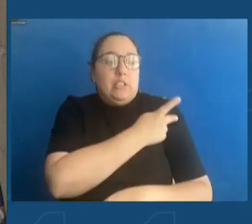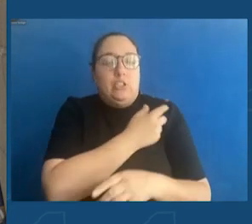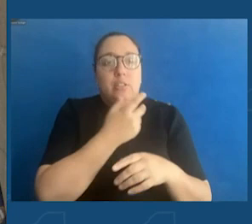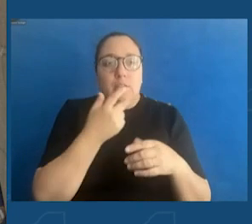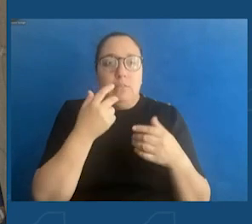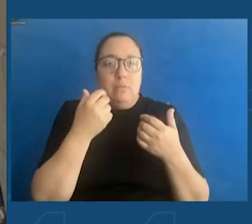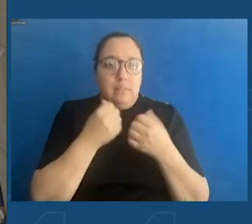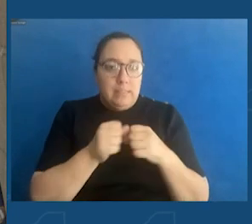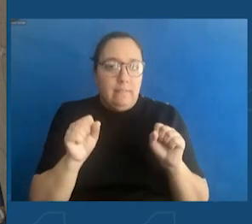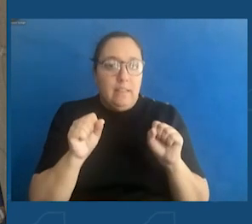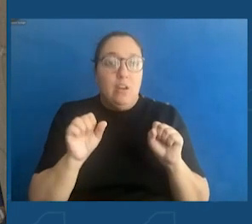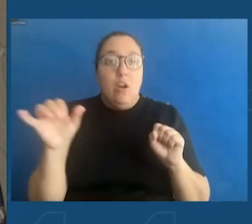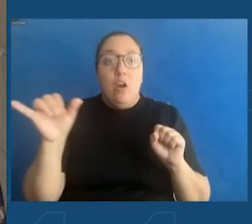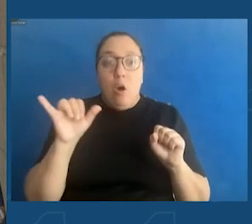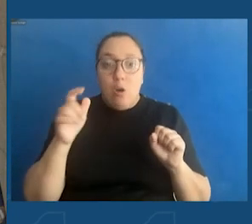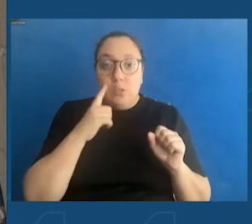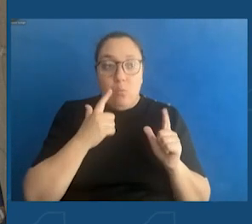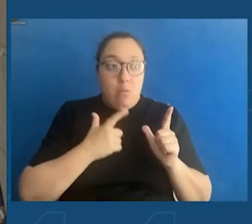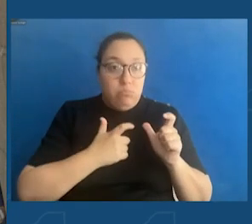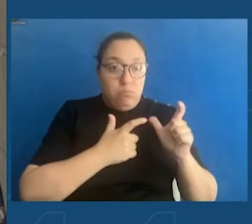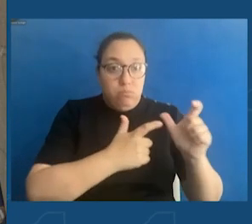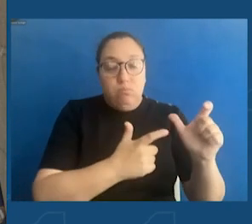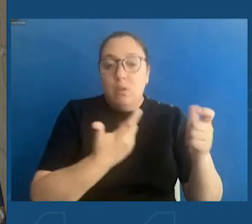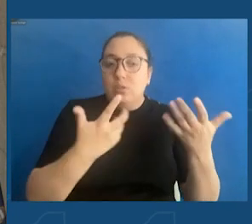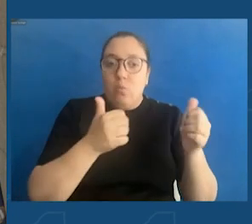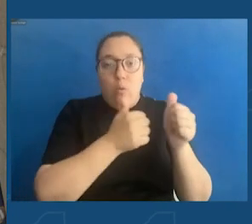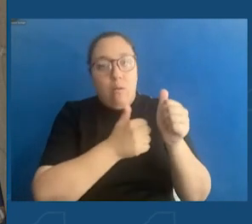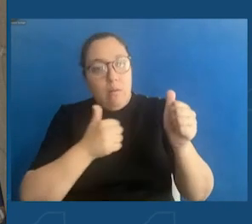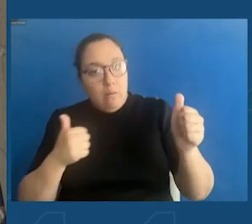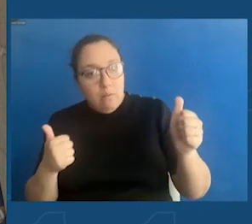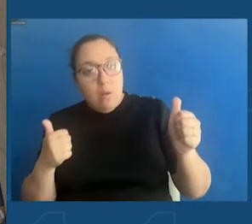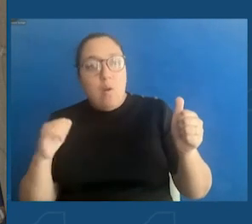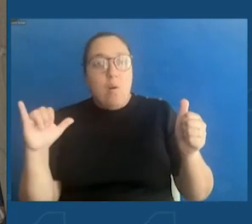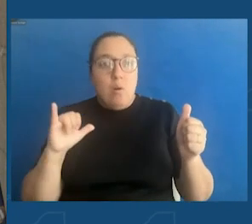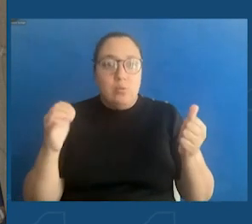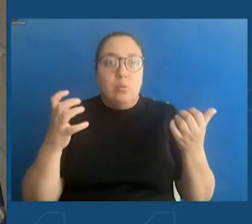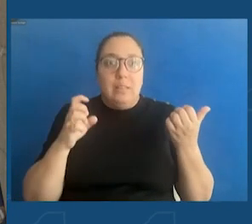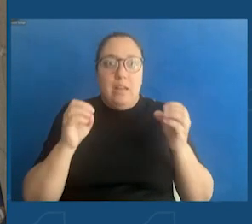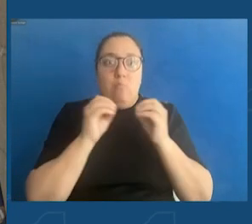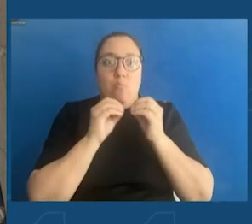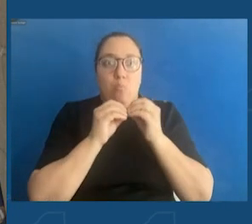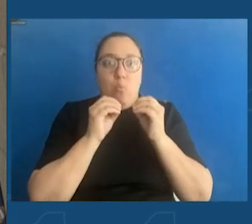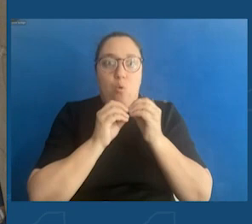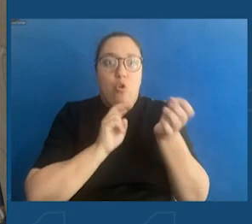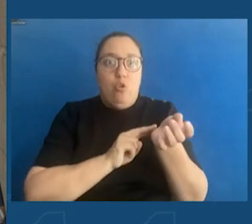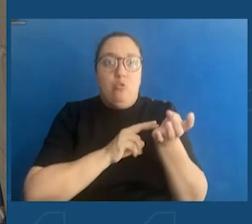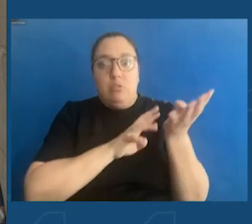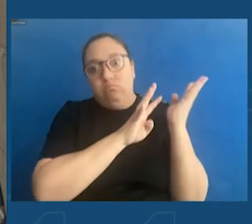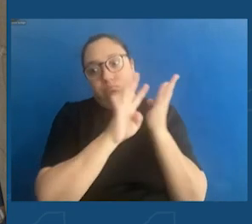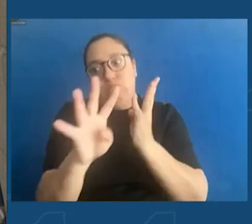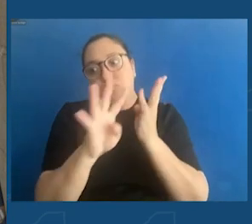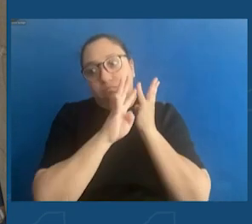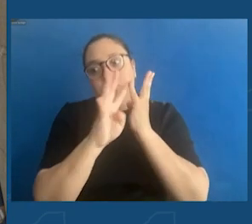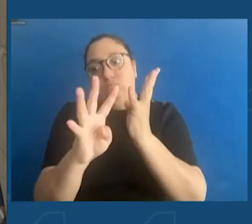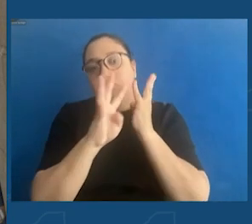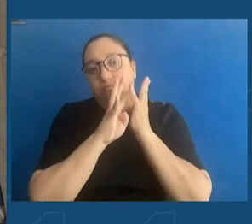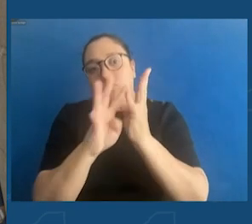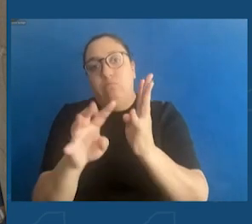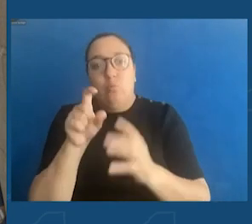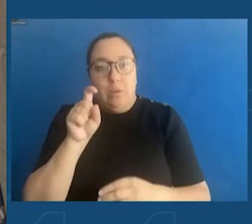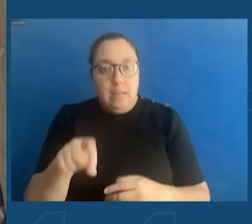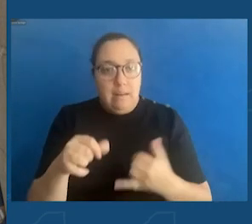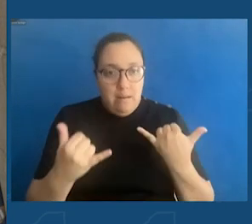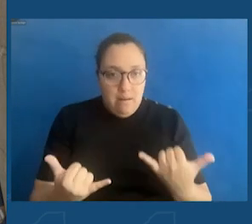logjam, expedite training, and deliver an influx of nurses that are needed right now. So that brings us here